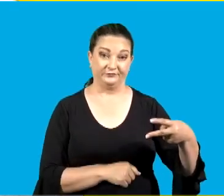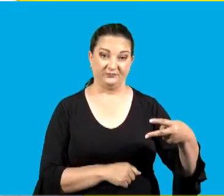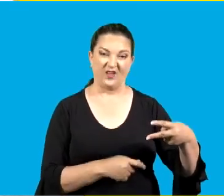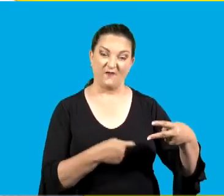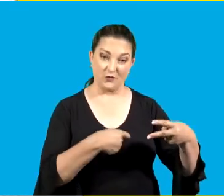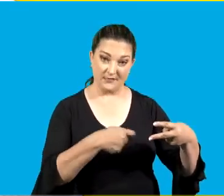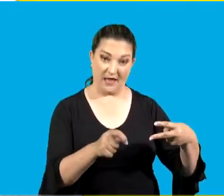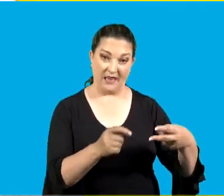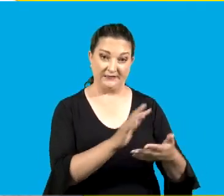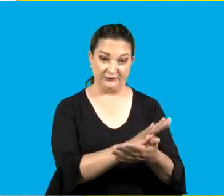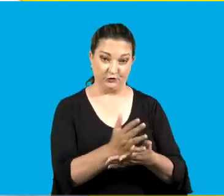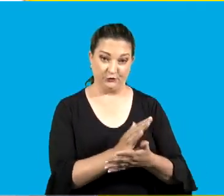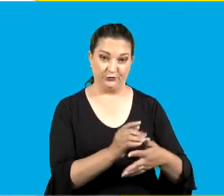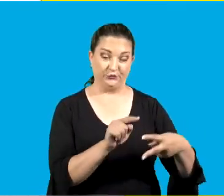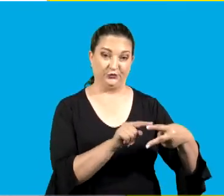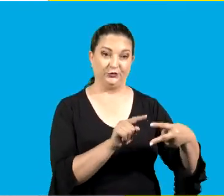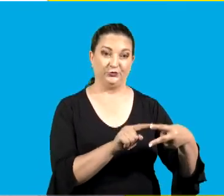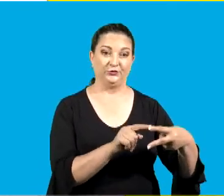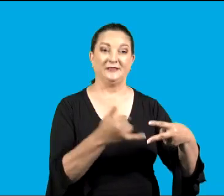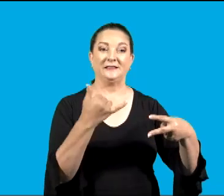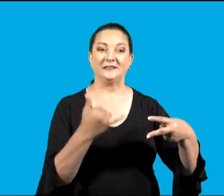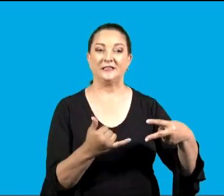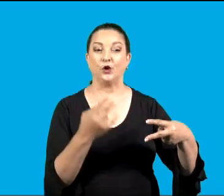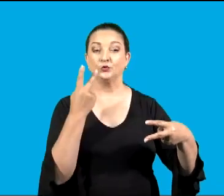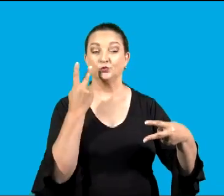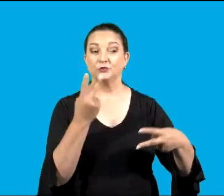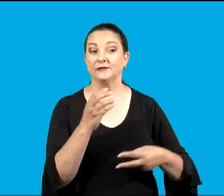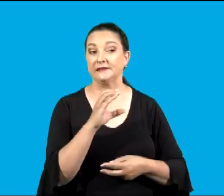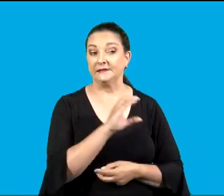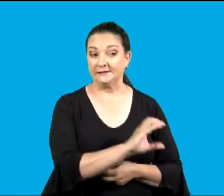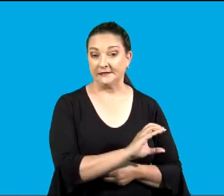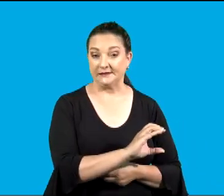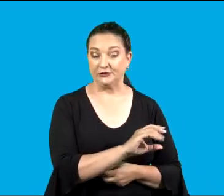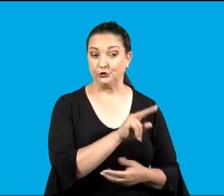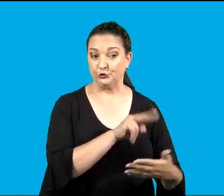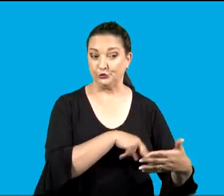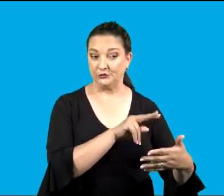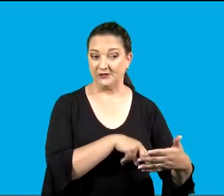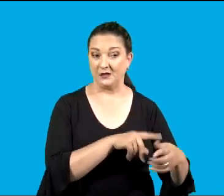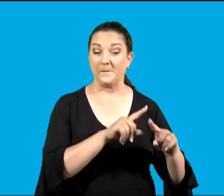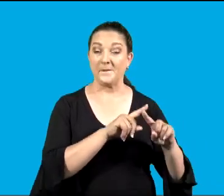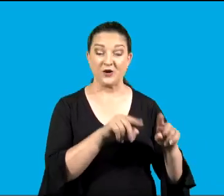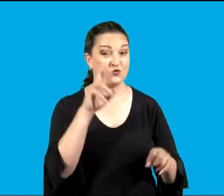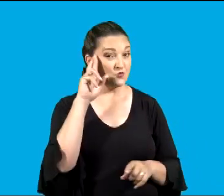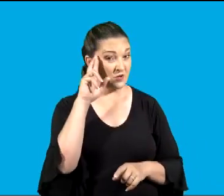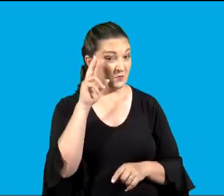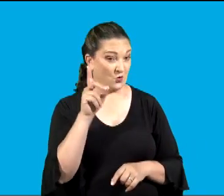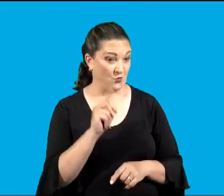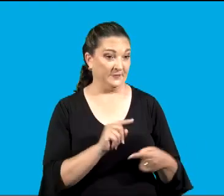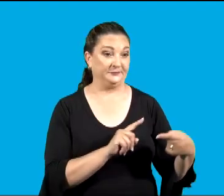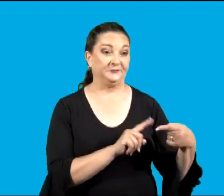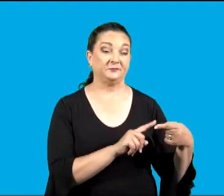609,850 under selling and distribution, you now come to information C, which reads, the following items must be taken into